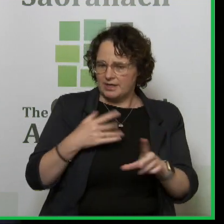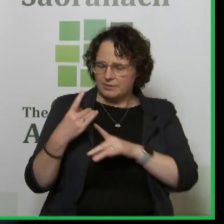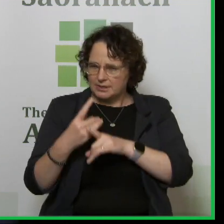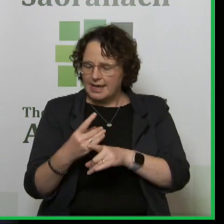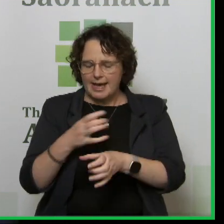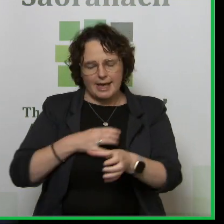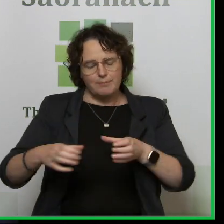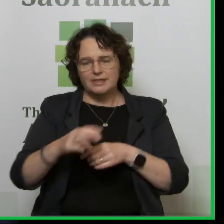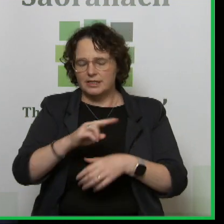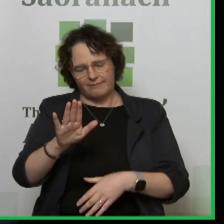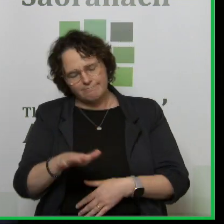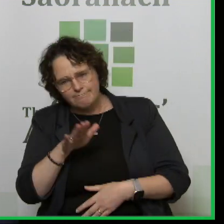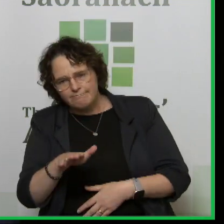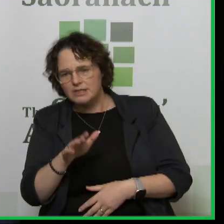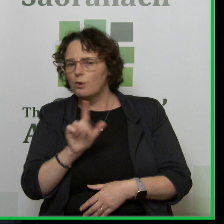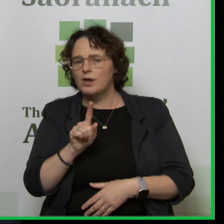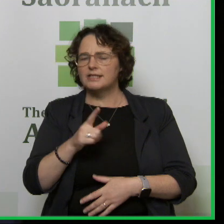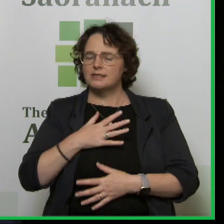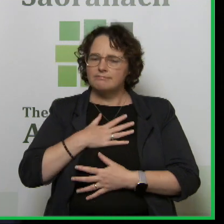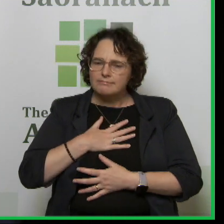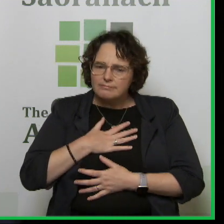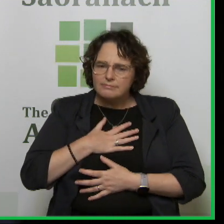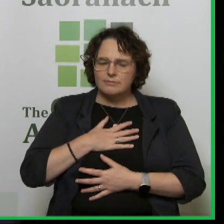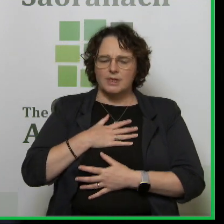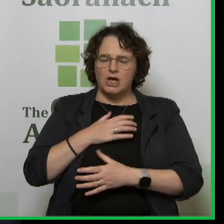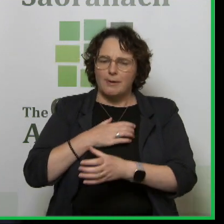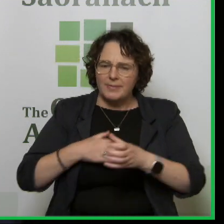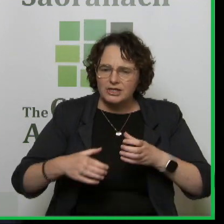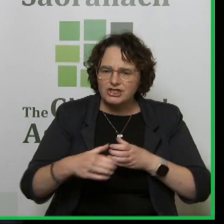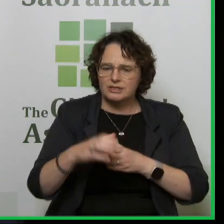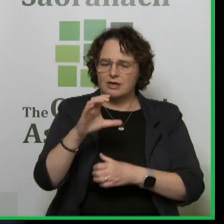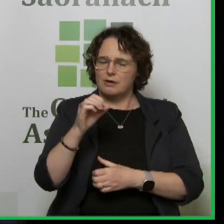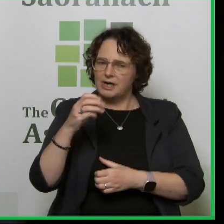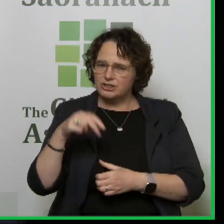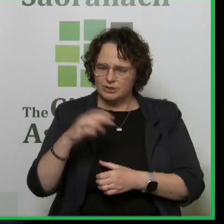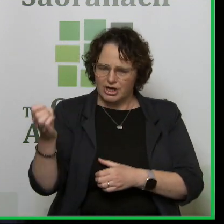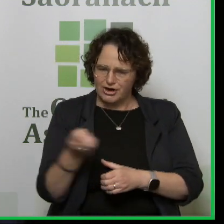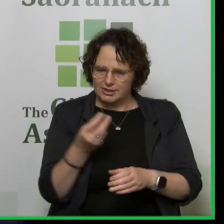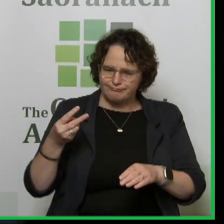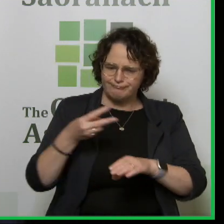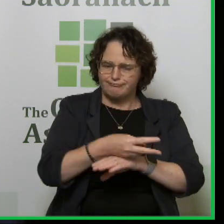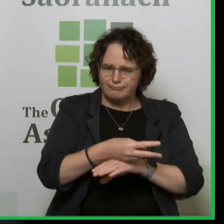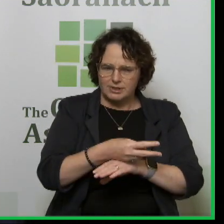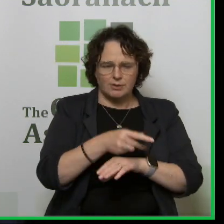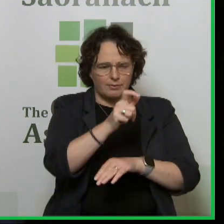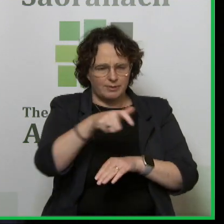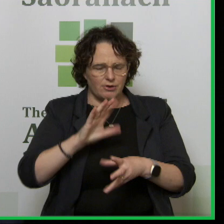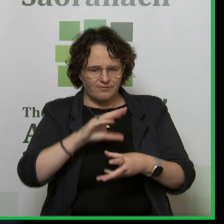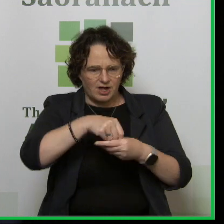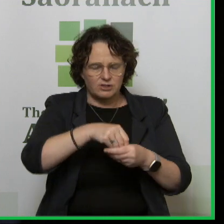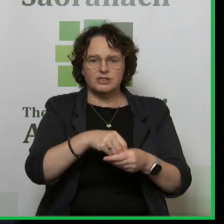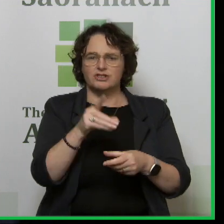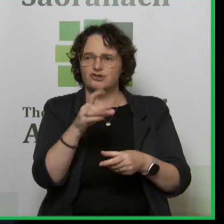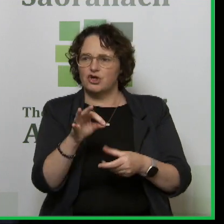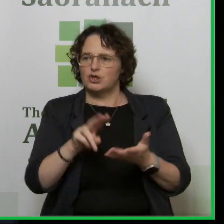Empathy is not pity, it's compassion. And I would argue in the context of early intervention where people are involved in drug use,